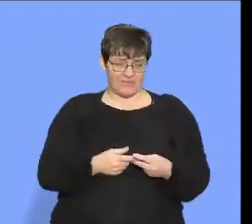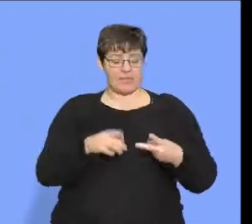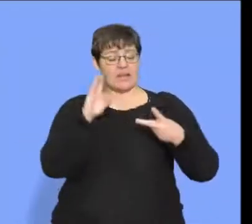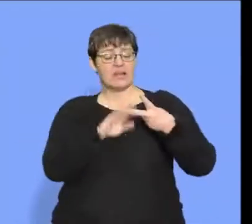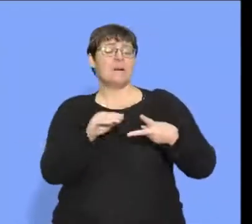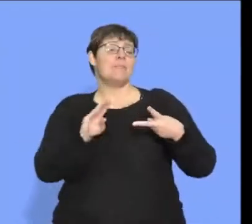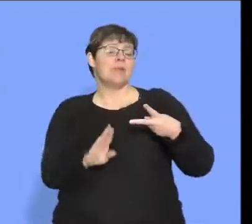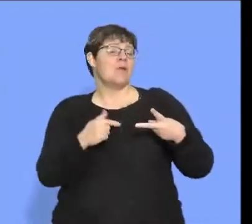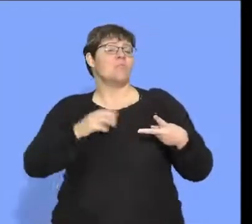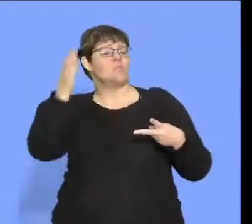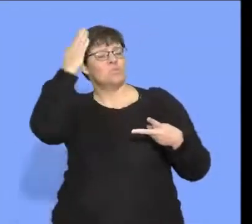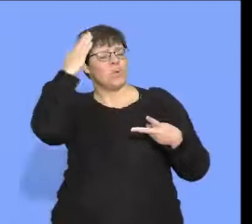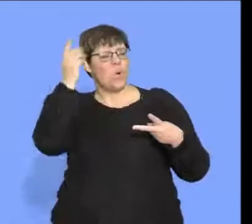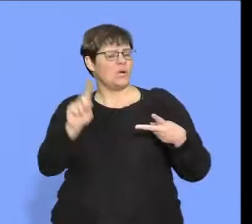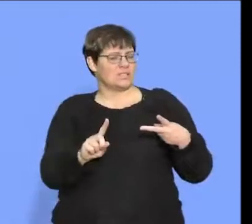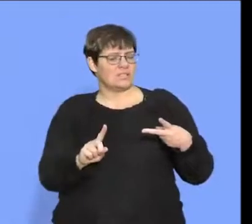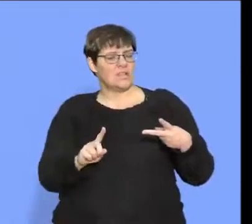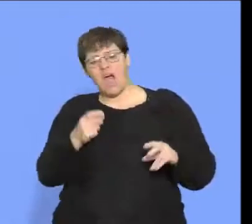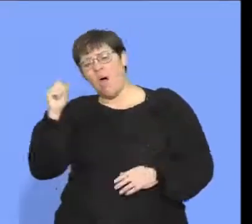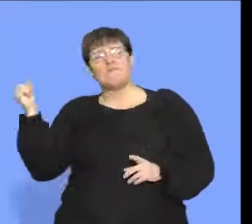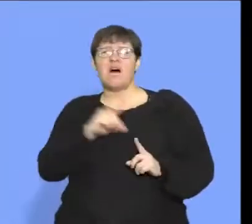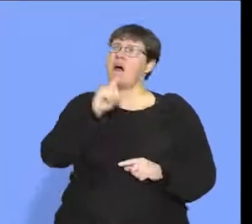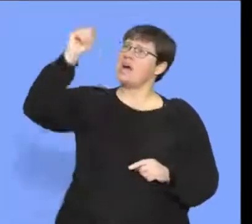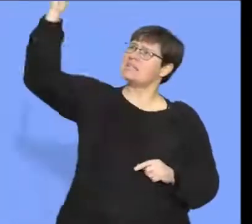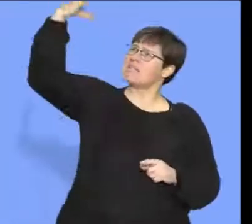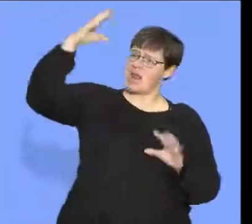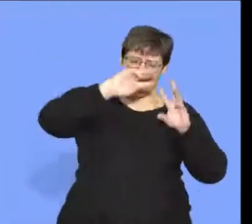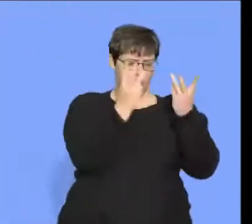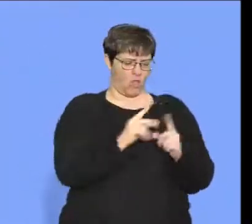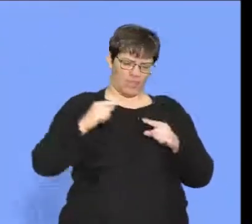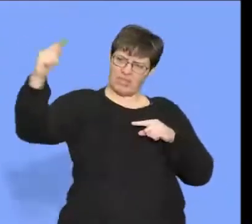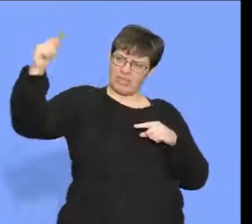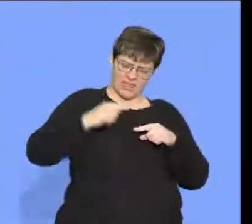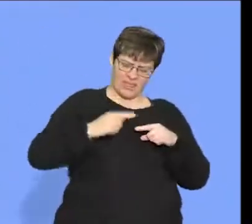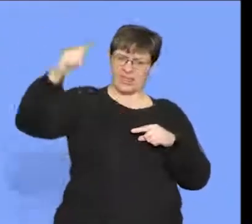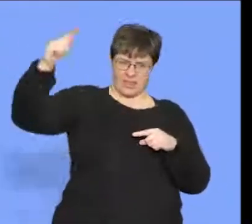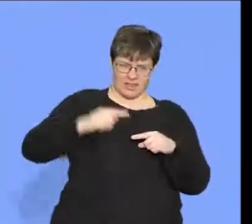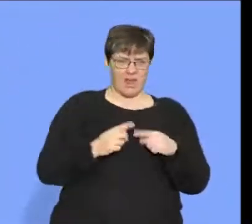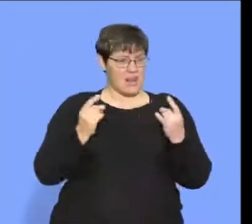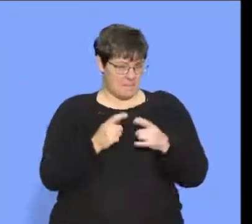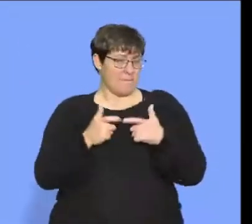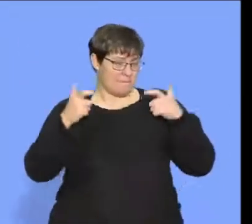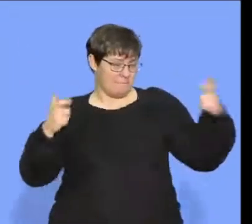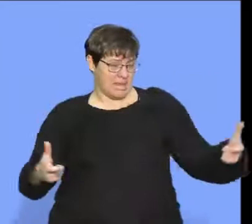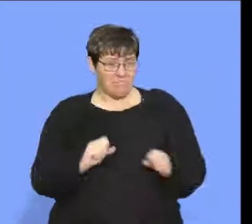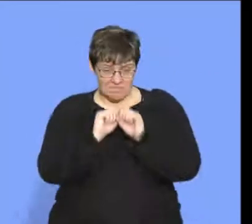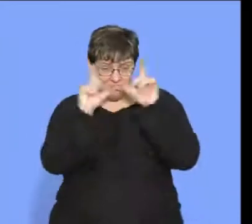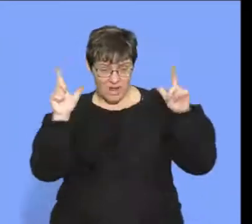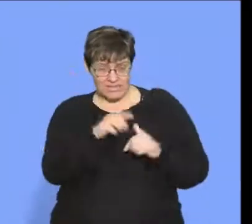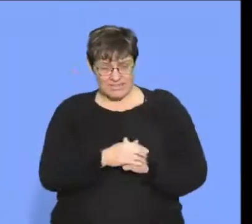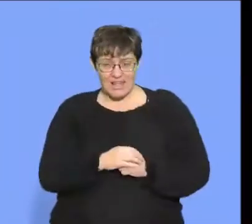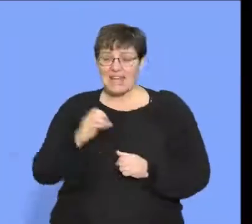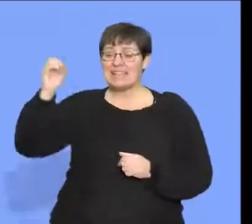given, and B, we need to know just how far the sun is from the Earth. Now this number is quite big. It